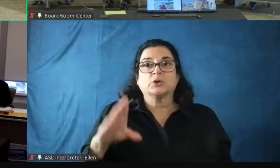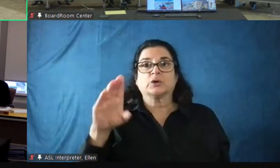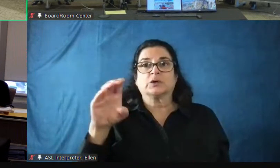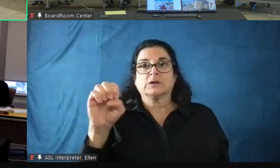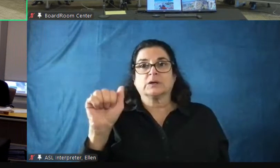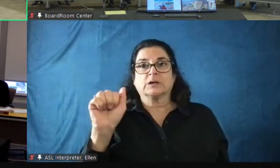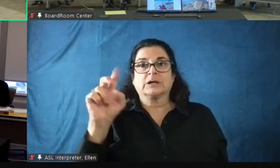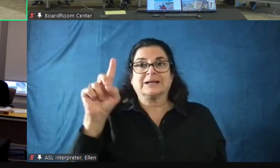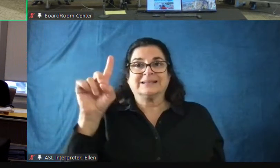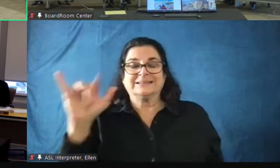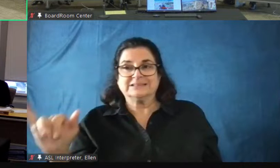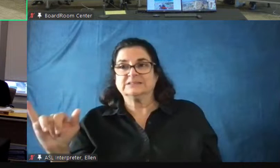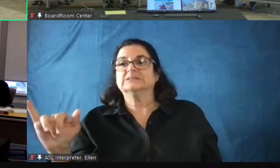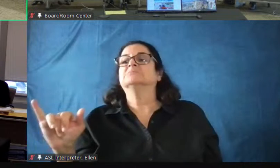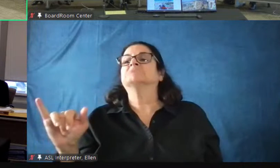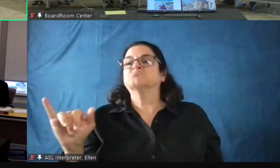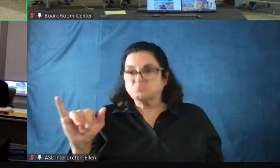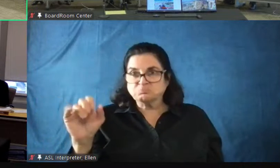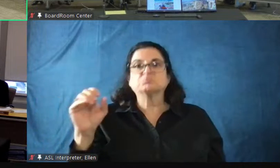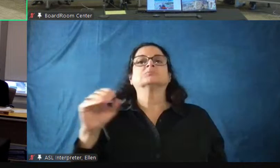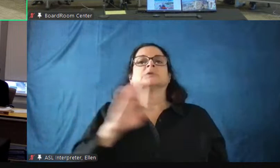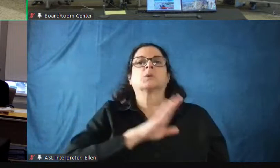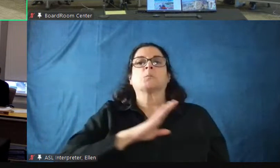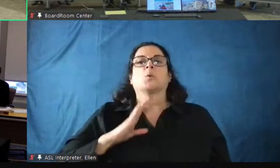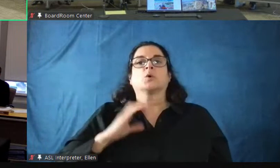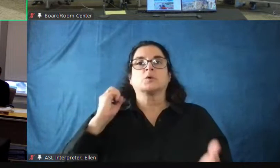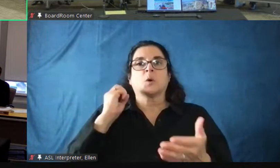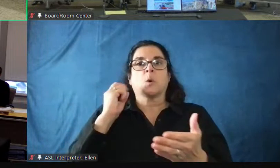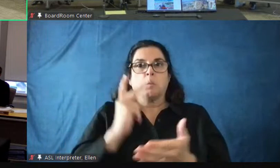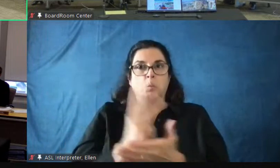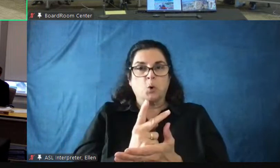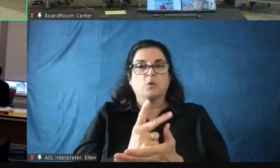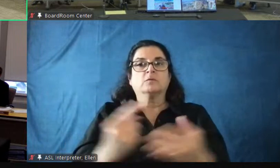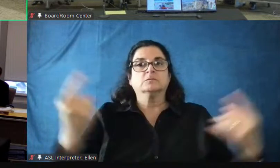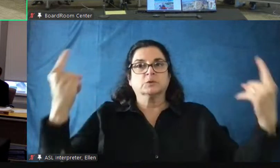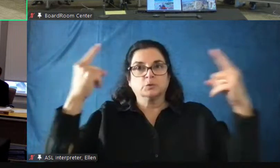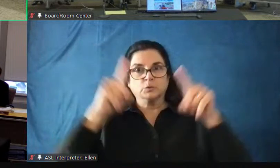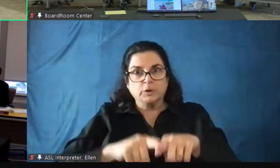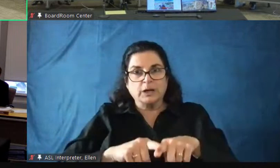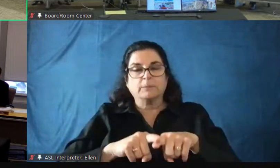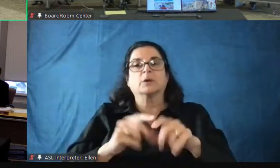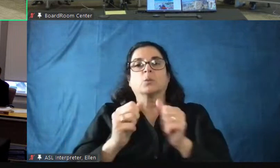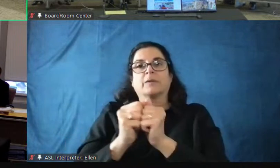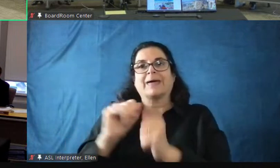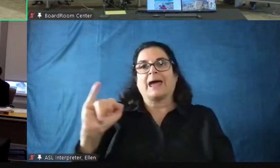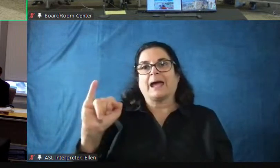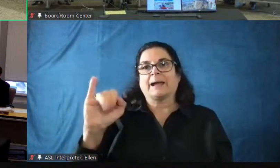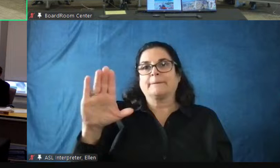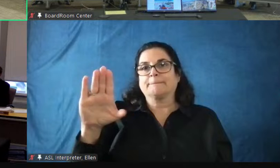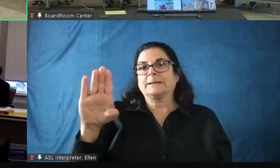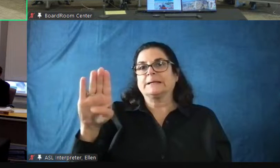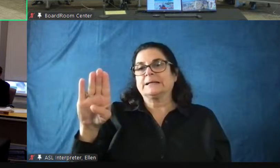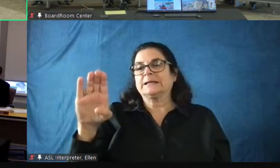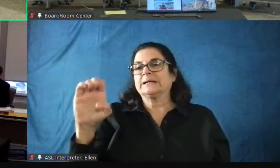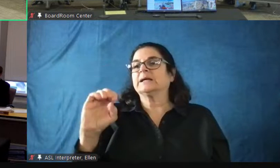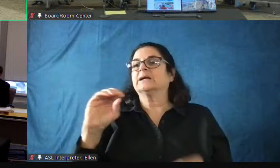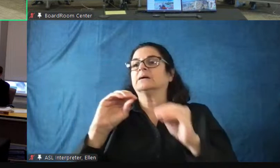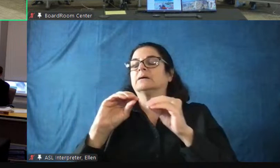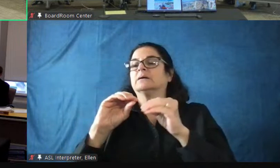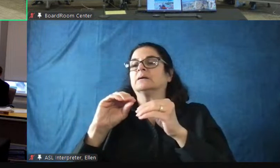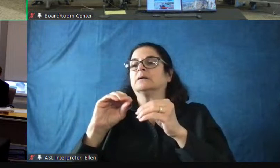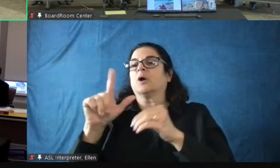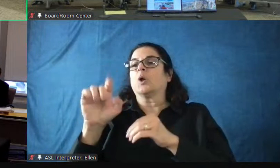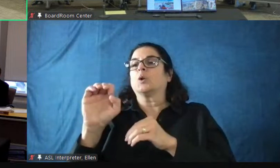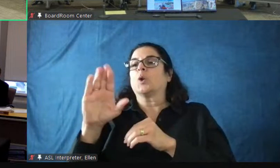authorizing the execution of the collective bargaining agreement with the Brotherhood of Electrical Workers, Local 134 controllers. We'll